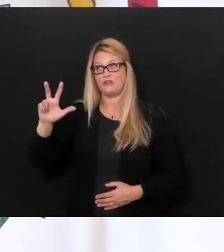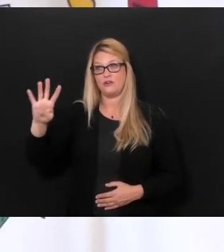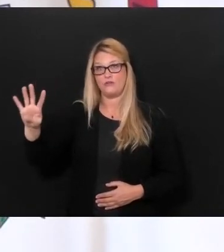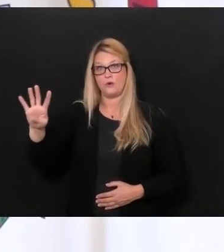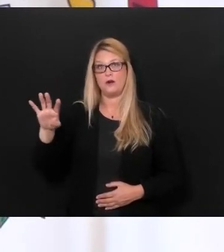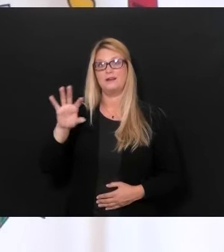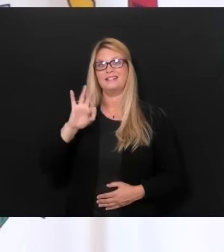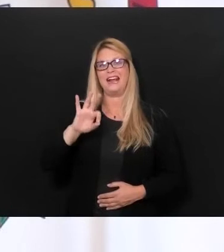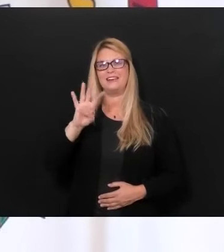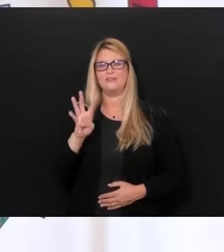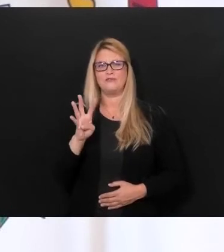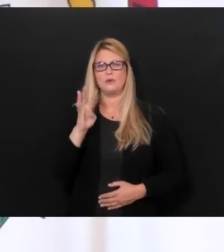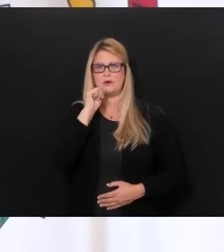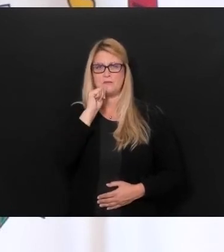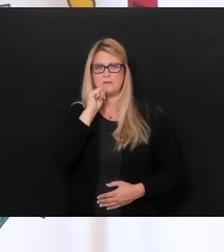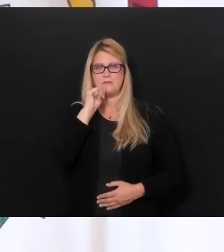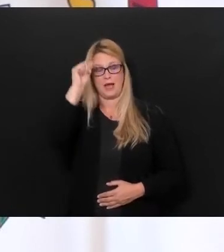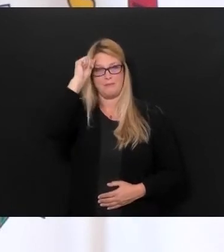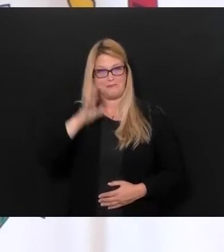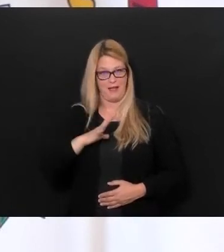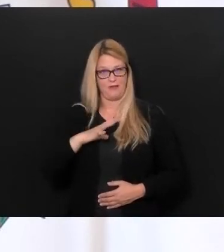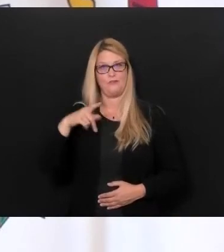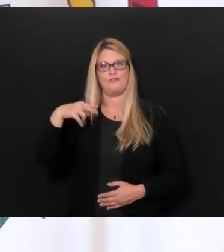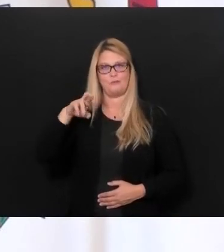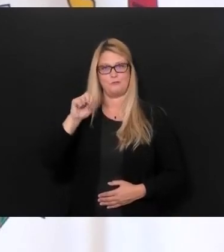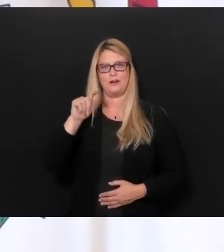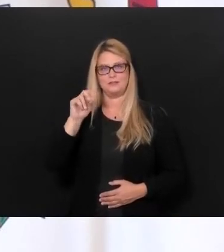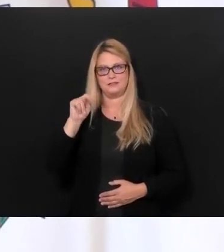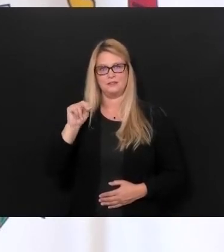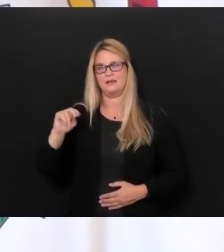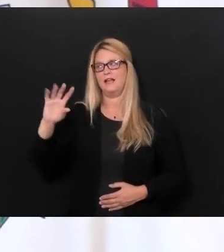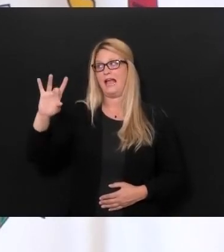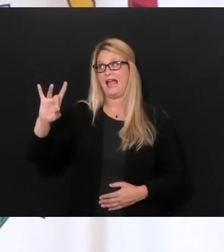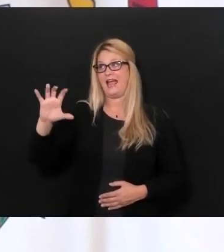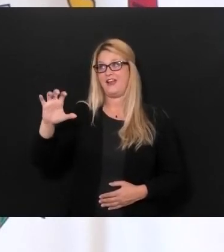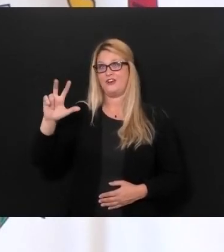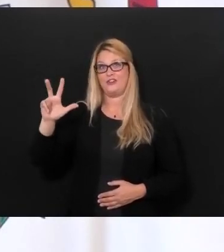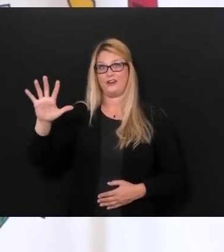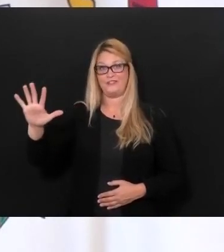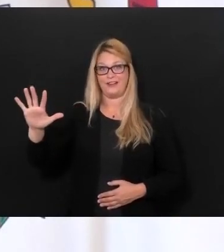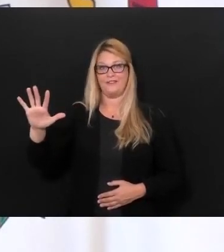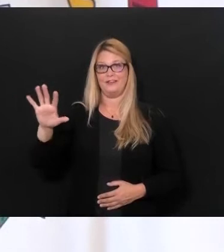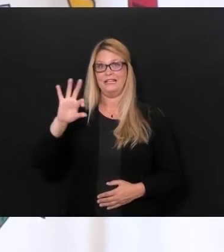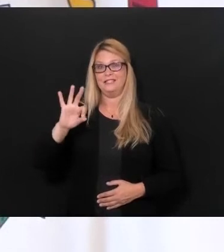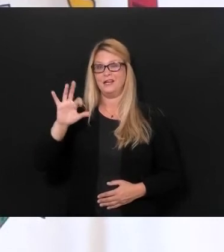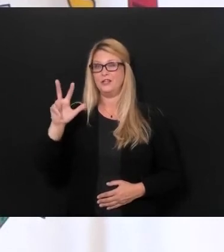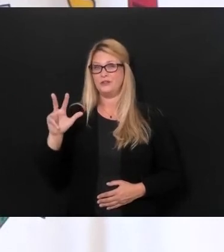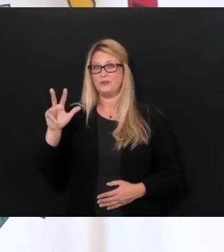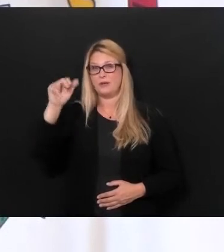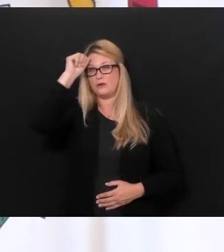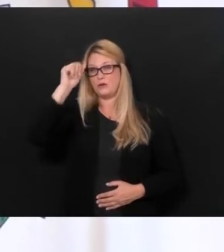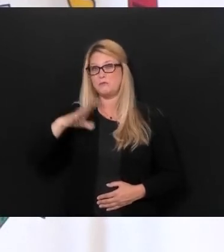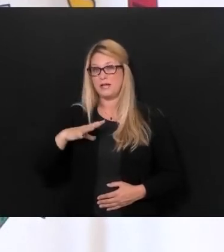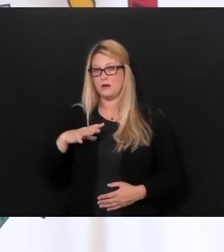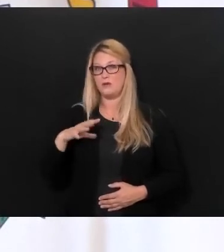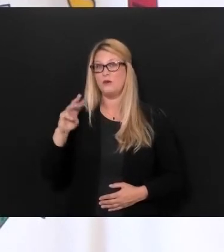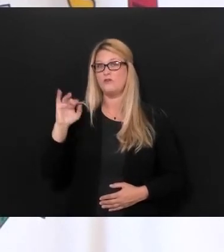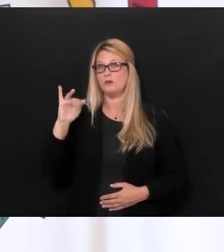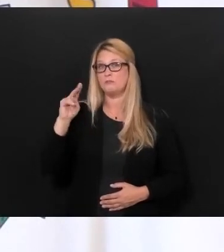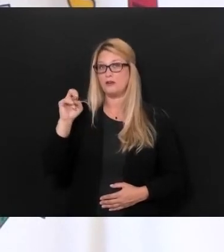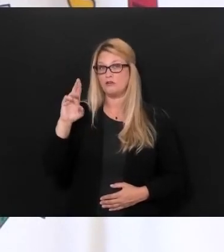death, a 94-year-old male from Preston County. The 835th death, a 93-year-old male from Mineral